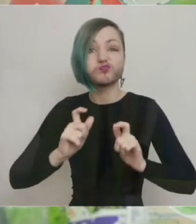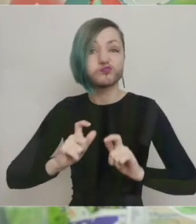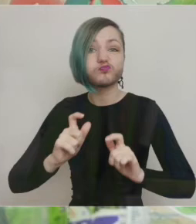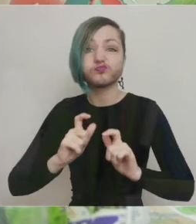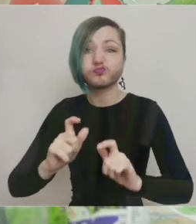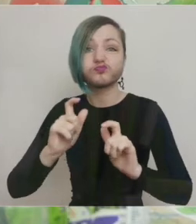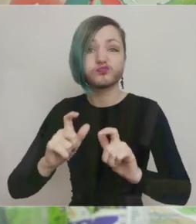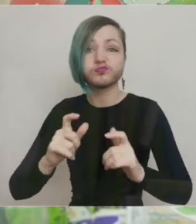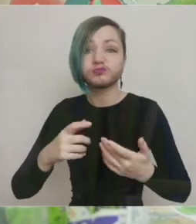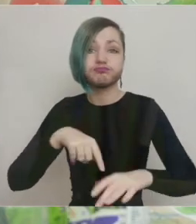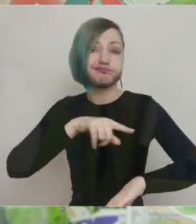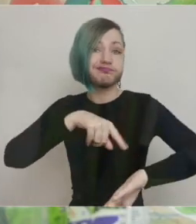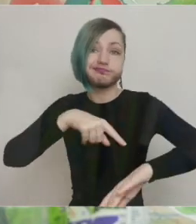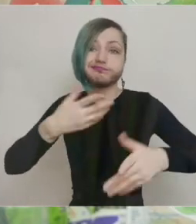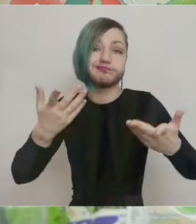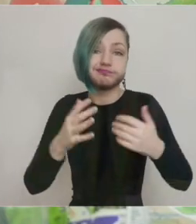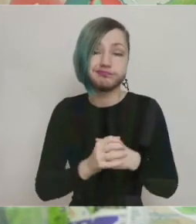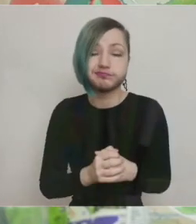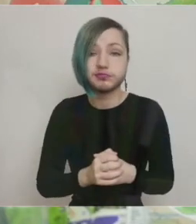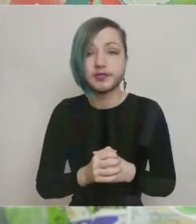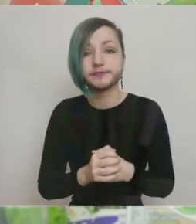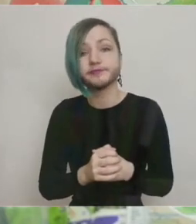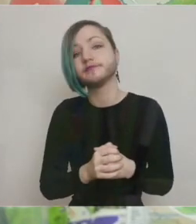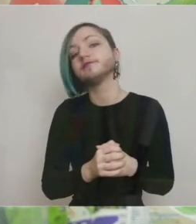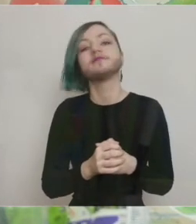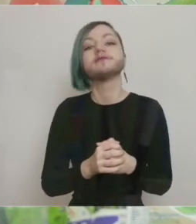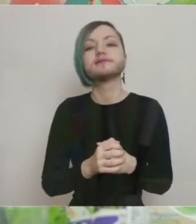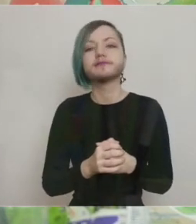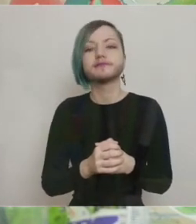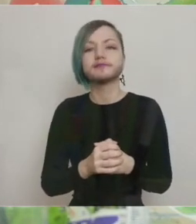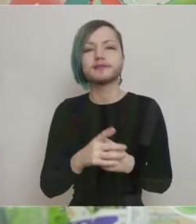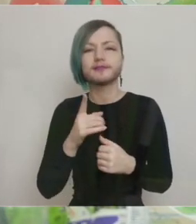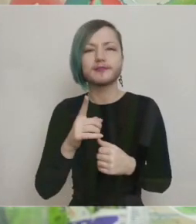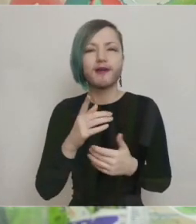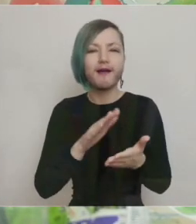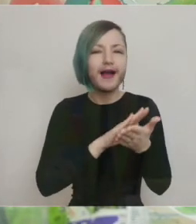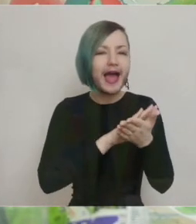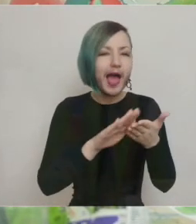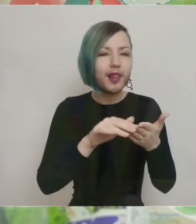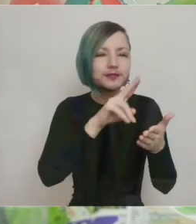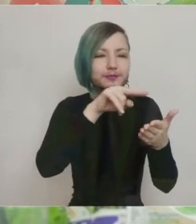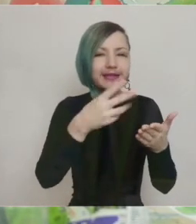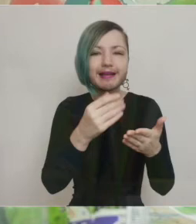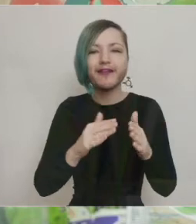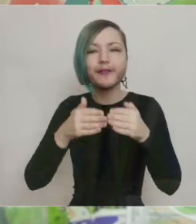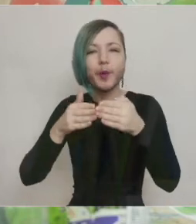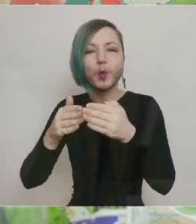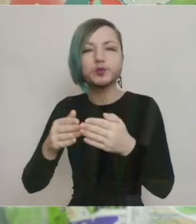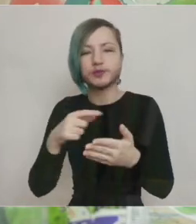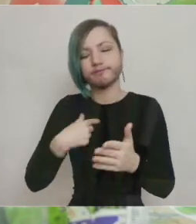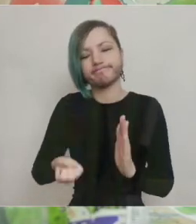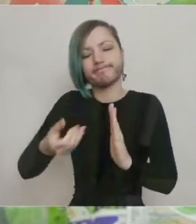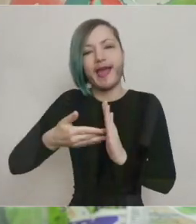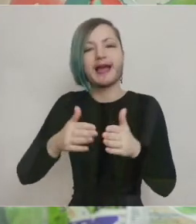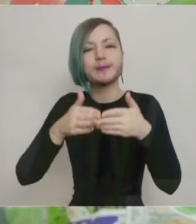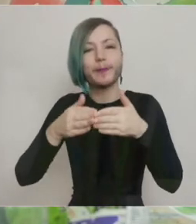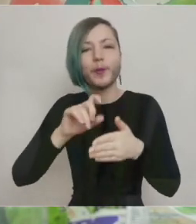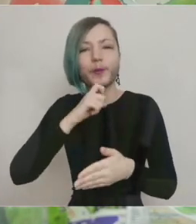for as long as you like. There seem to be sailboats in Helen's painting, so I put sailboats in.